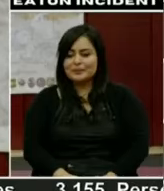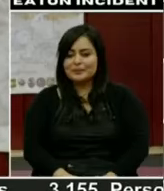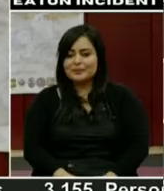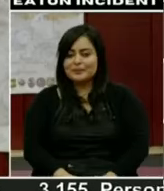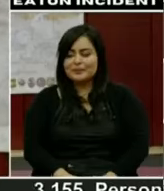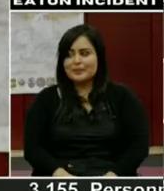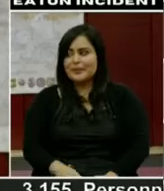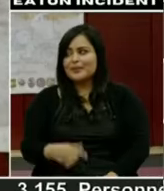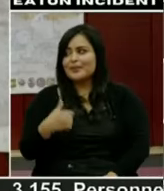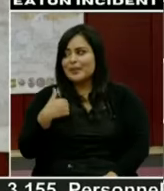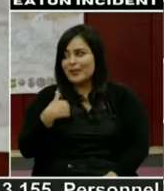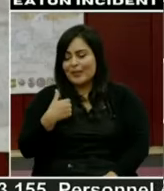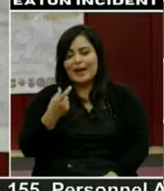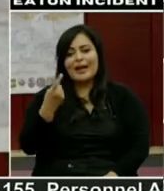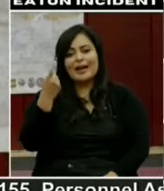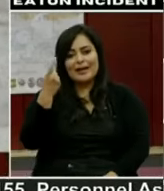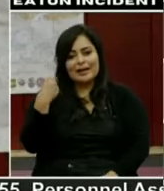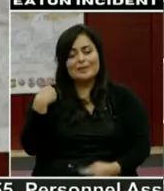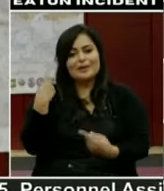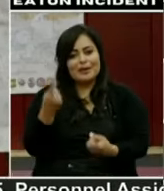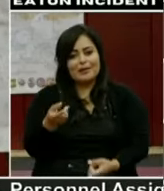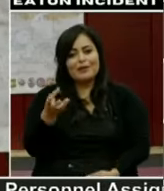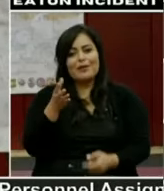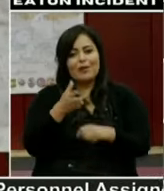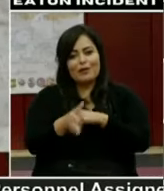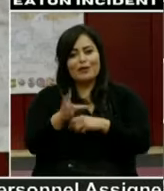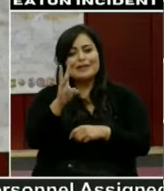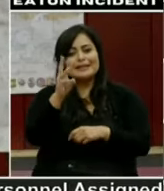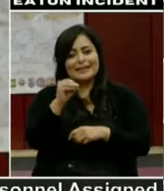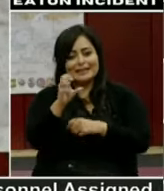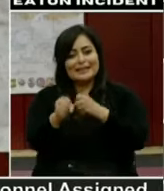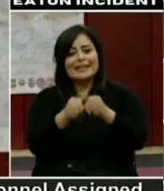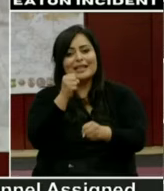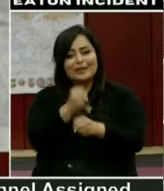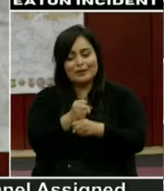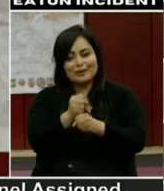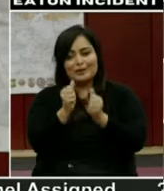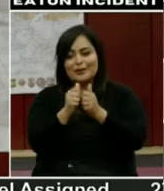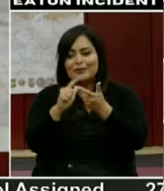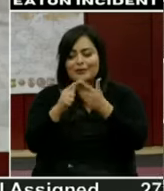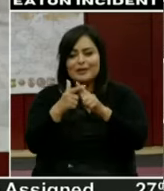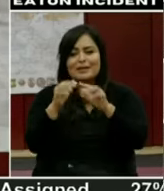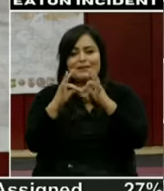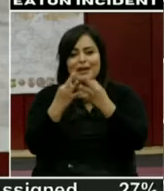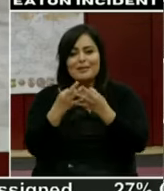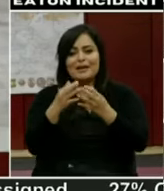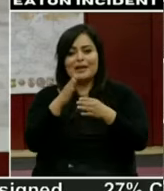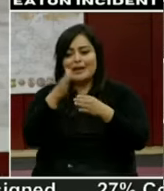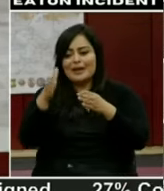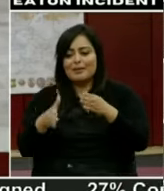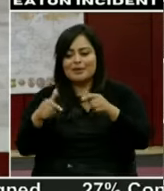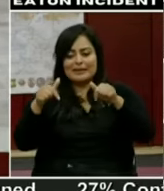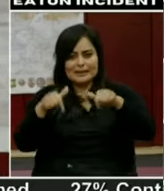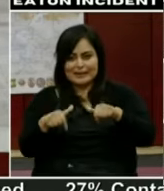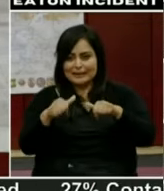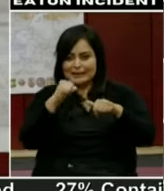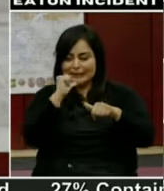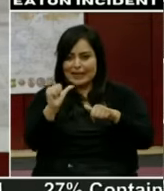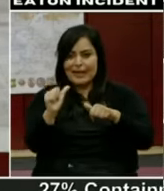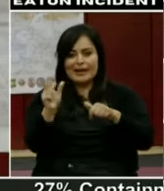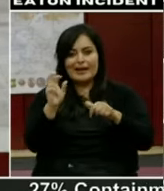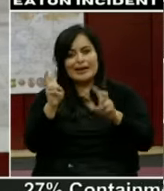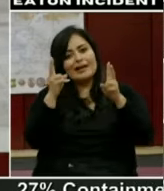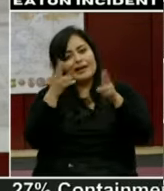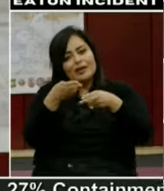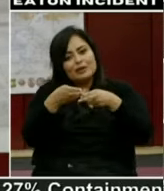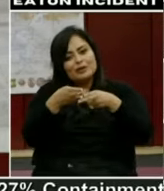I have been here for over 60 years with family, friends, and neighbors. This is not a transient community. So